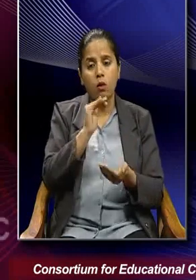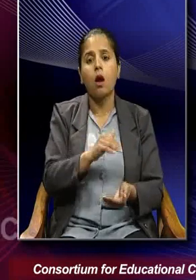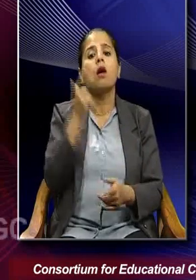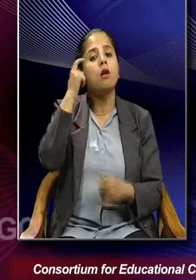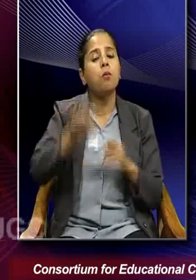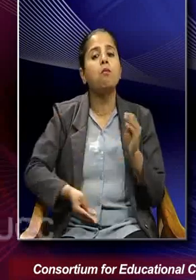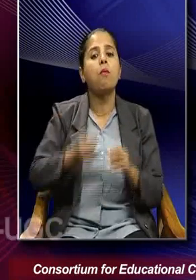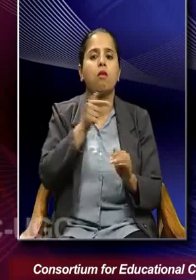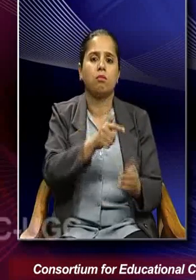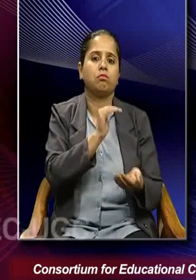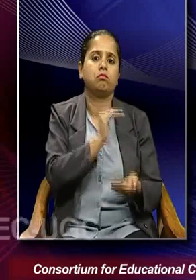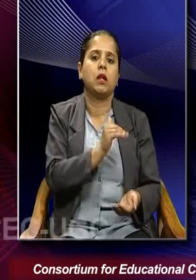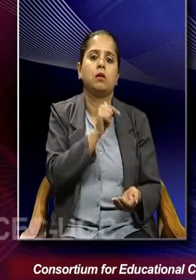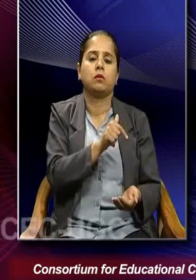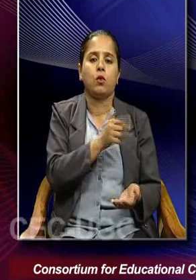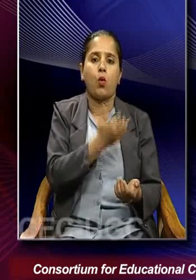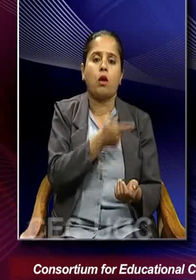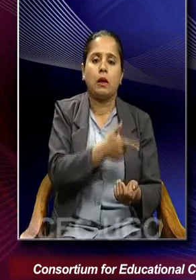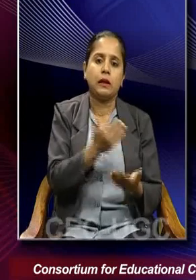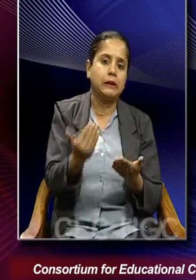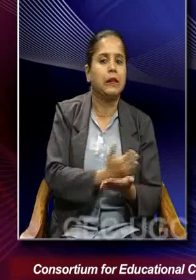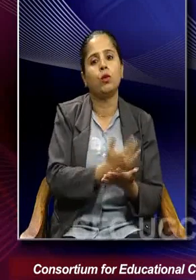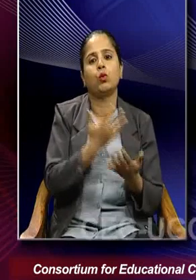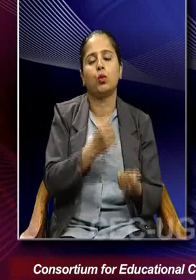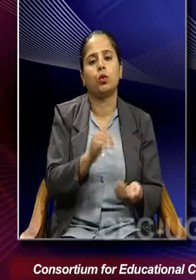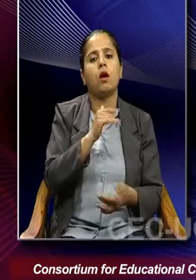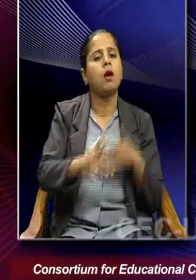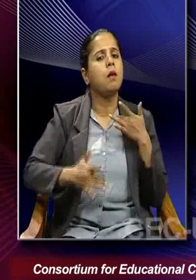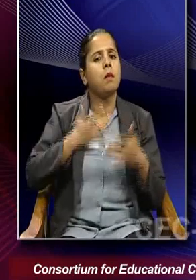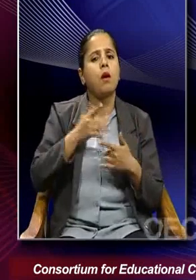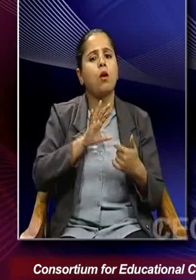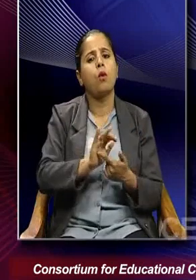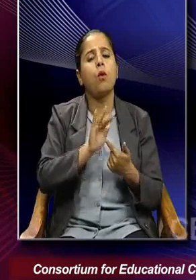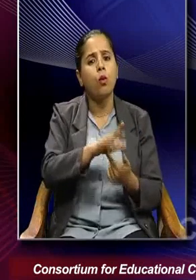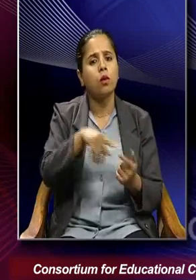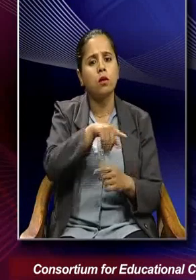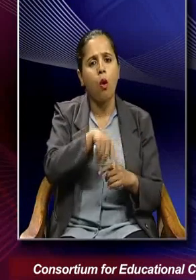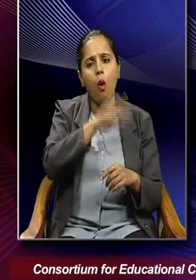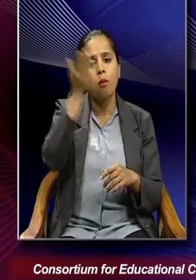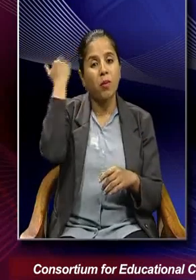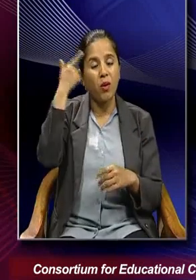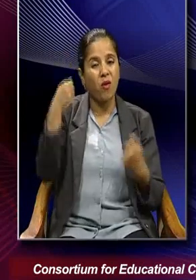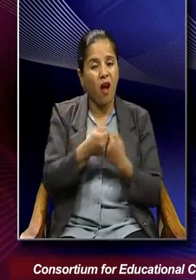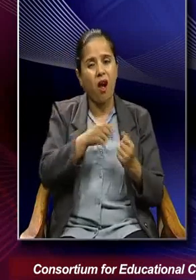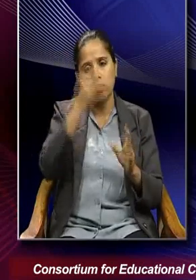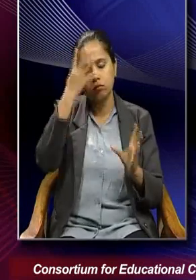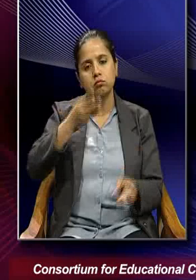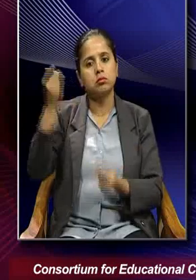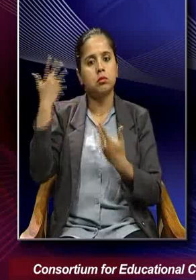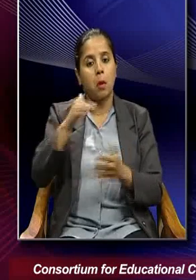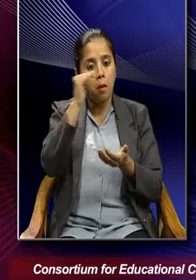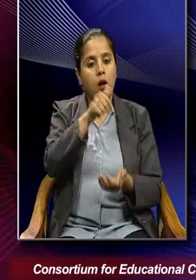concerned in a way with their children, and their emotions, they surpass everything whatever is there in that